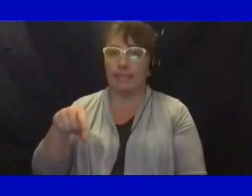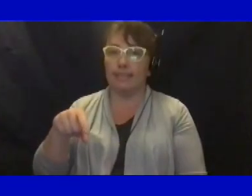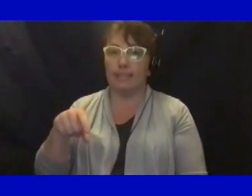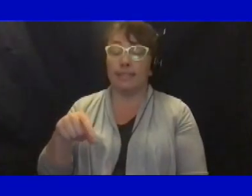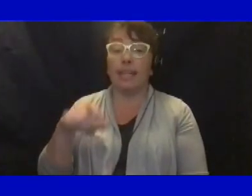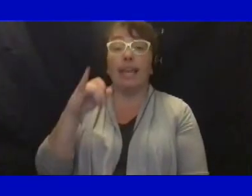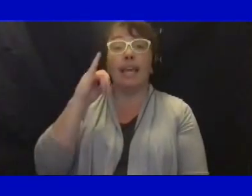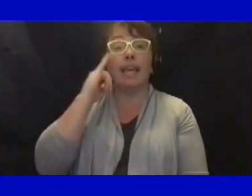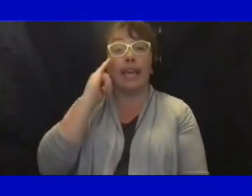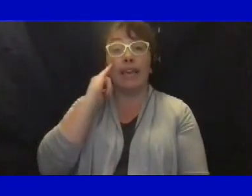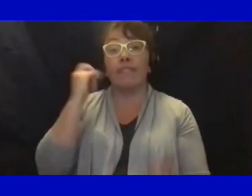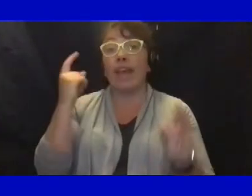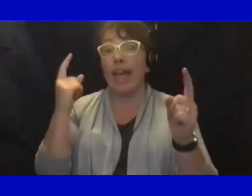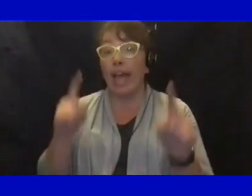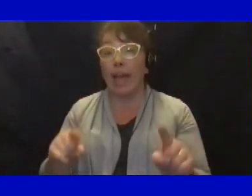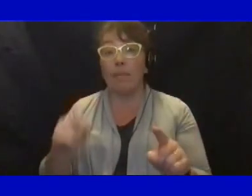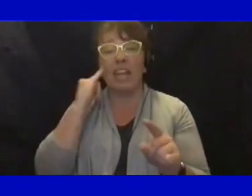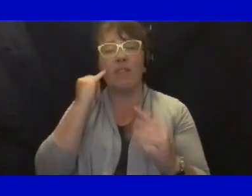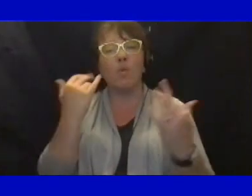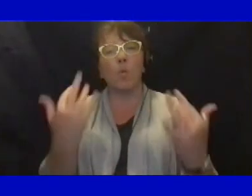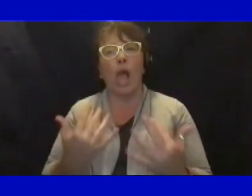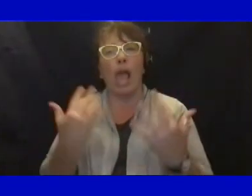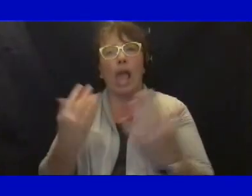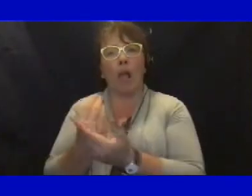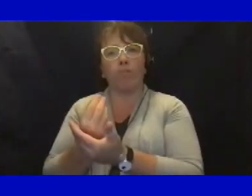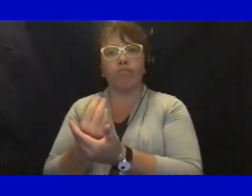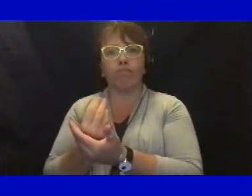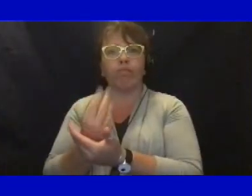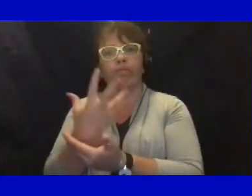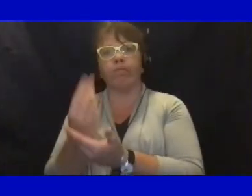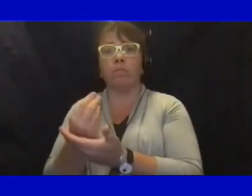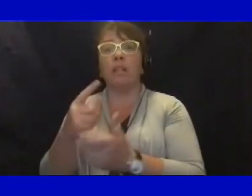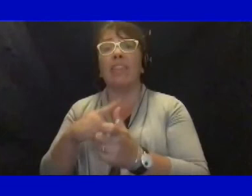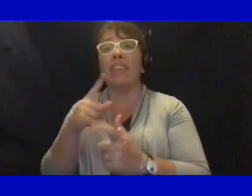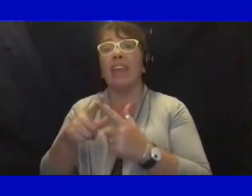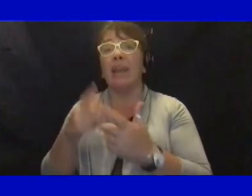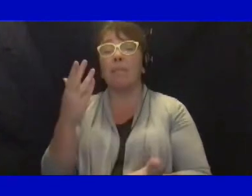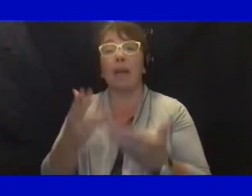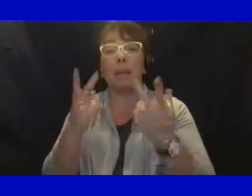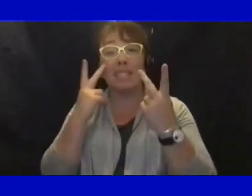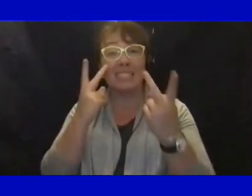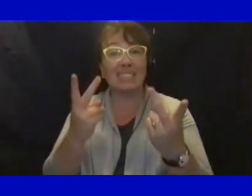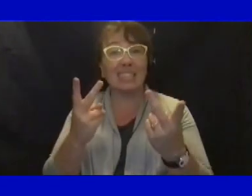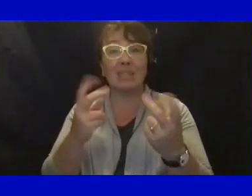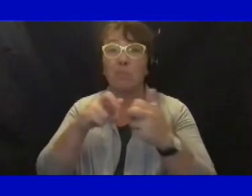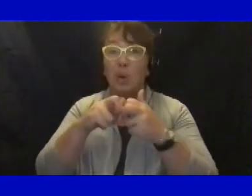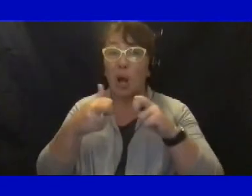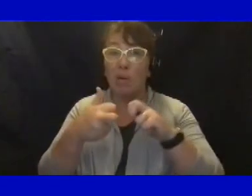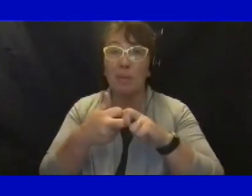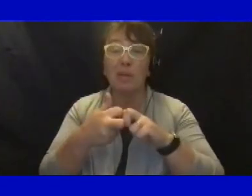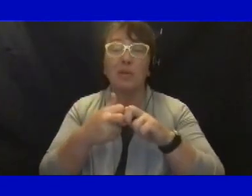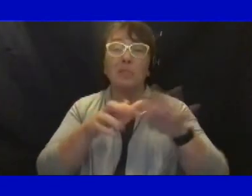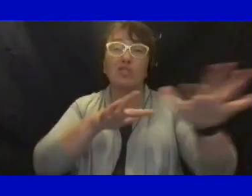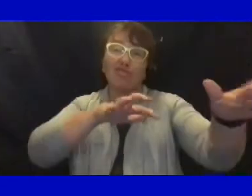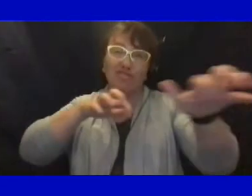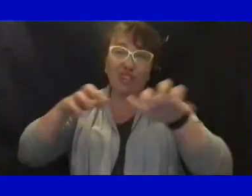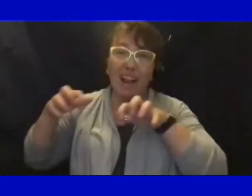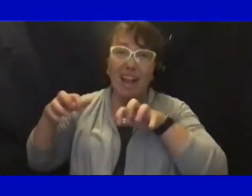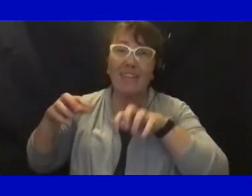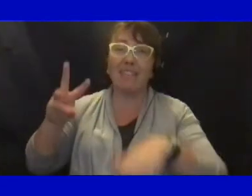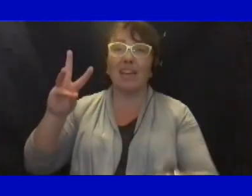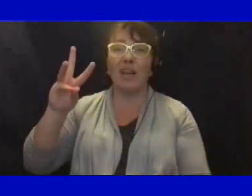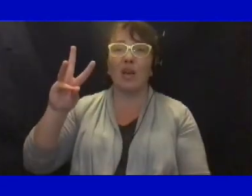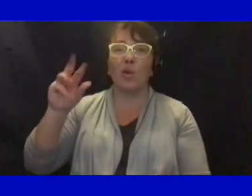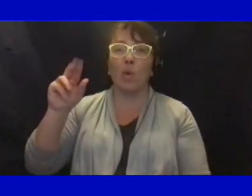problems on the roadways. In addition to congestion, you may see washouts, you may see debris flows occurring at the time. It could be very